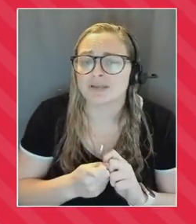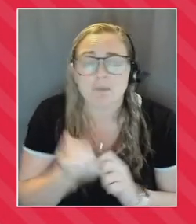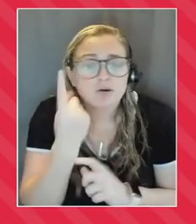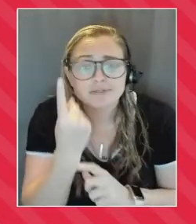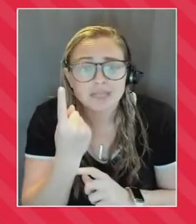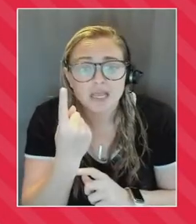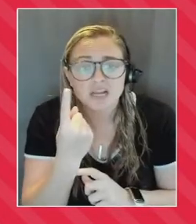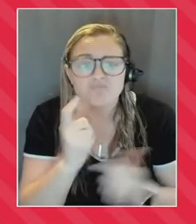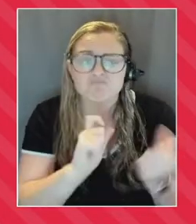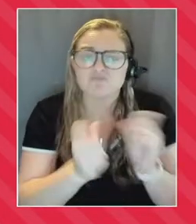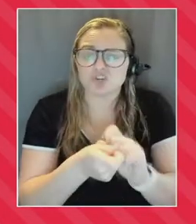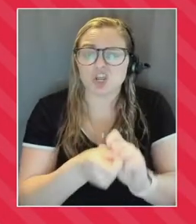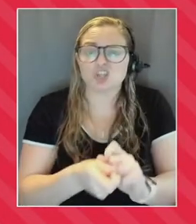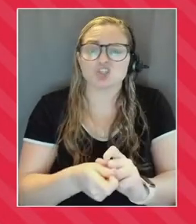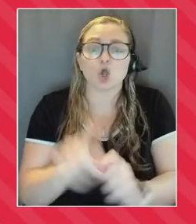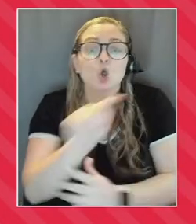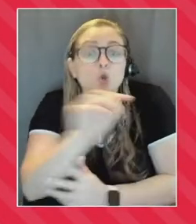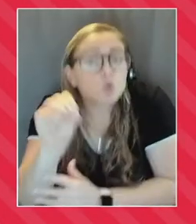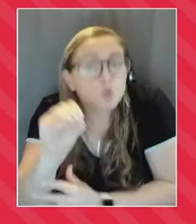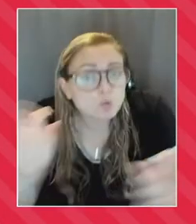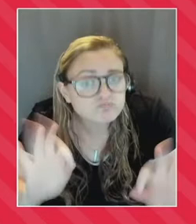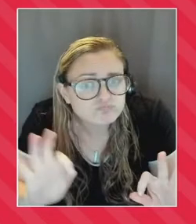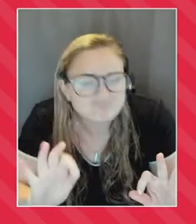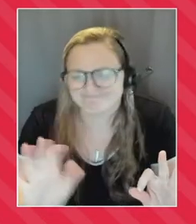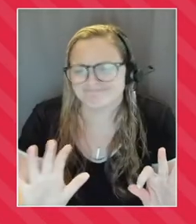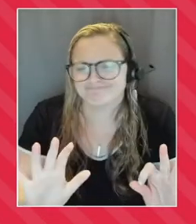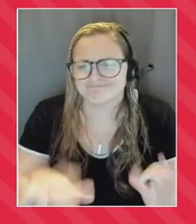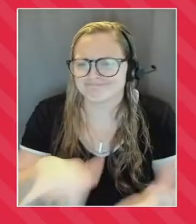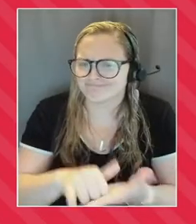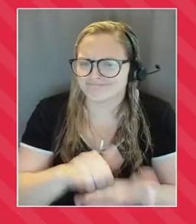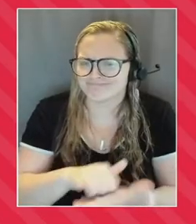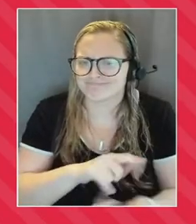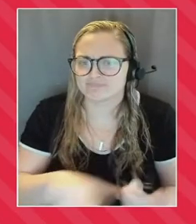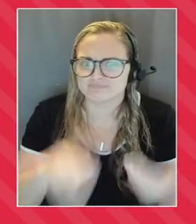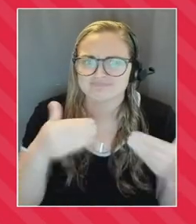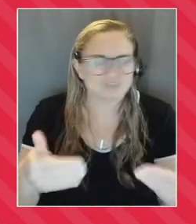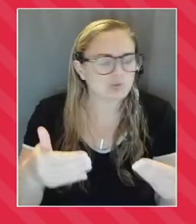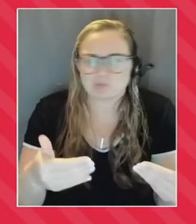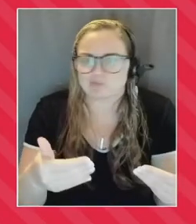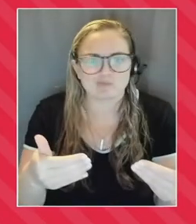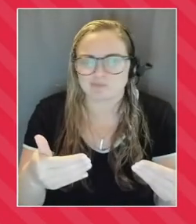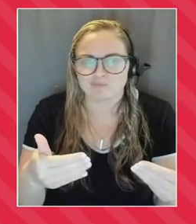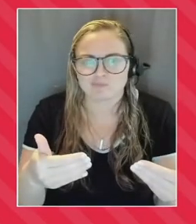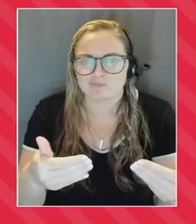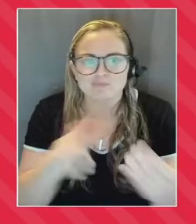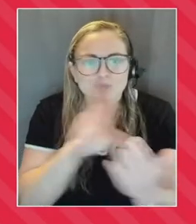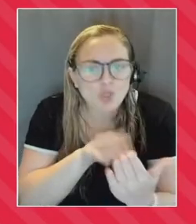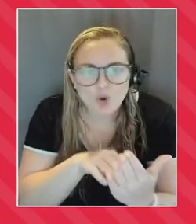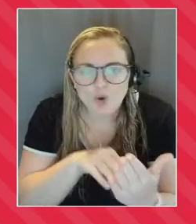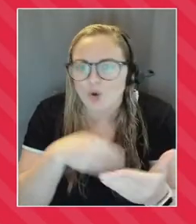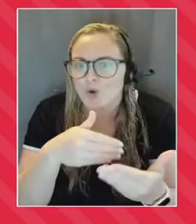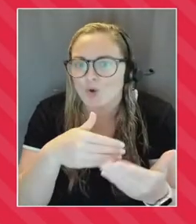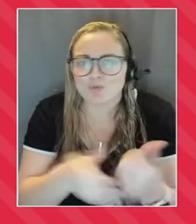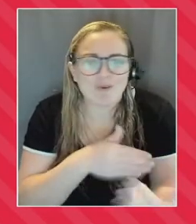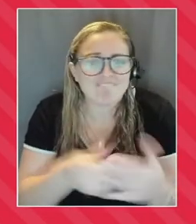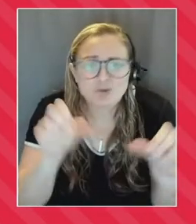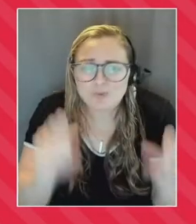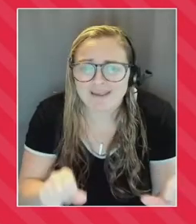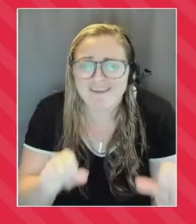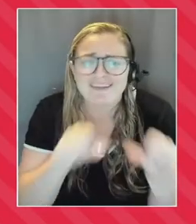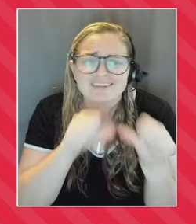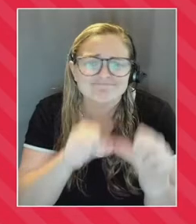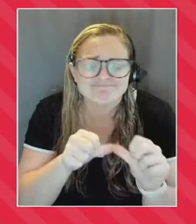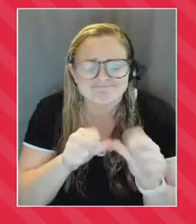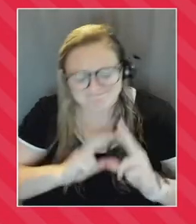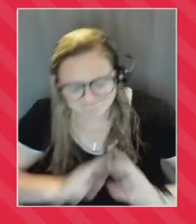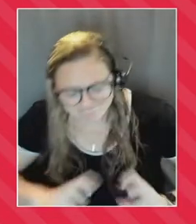as well when we think about moving towards equity. So I would say, you know, just learn as much as you can, look within